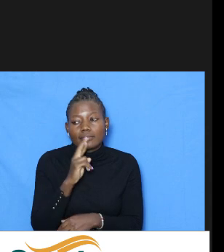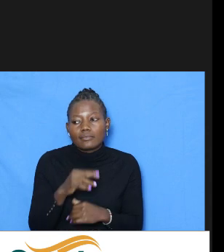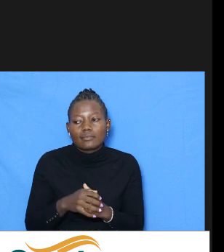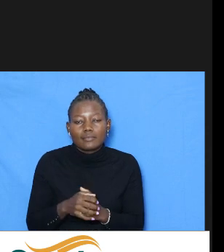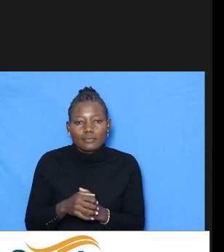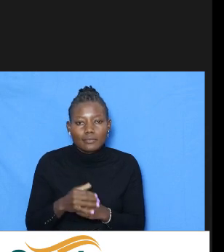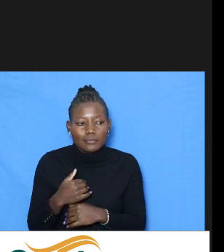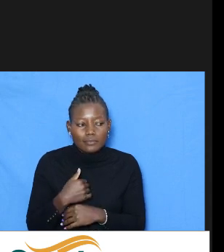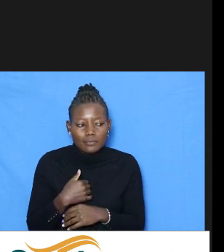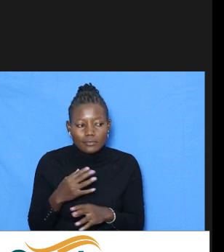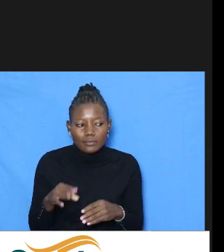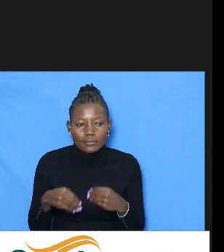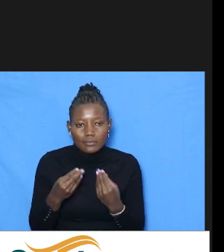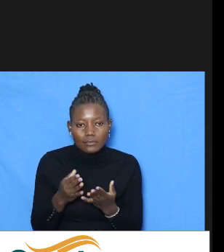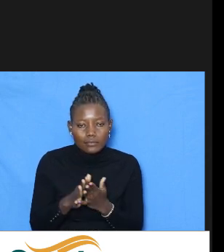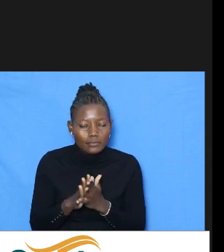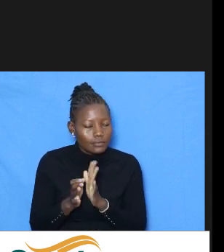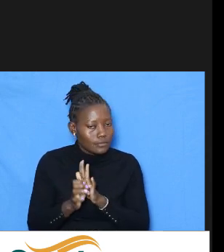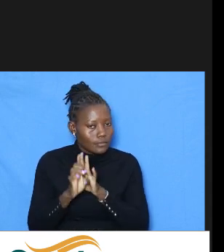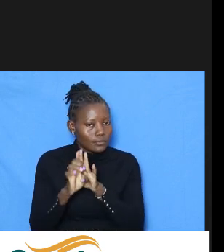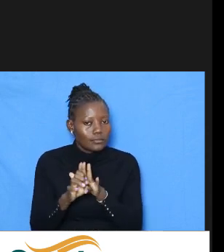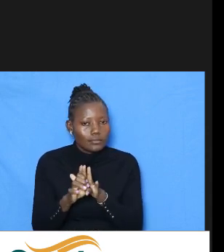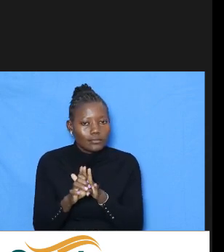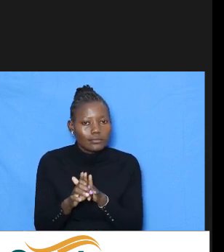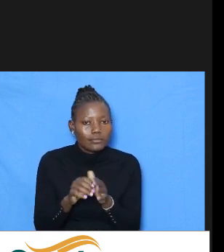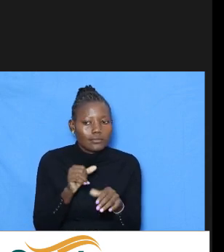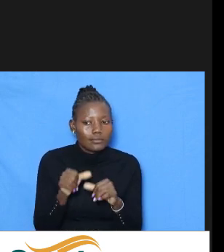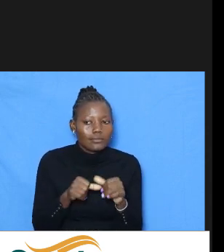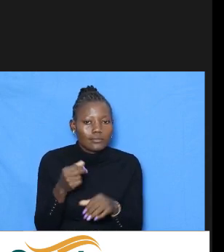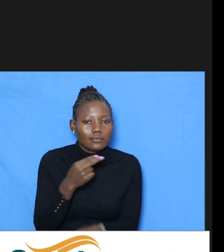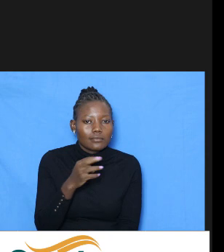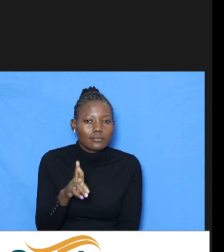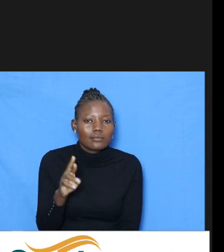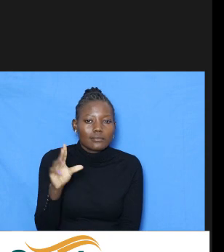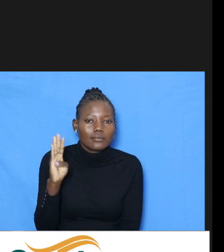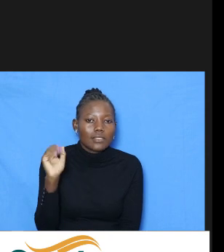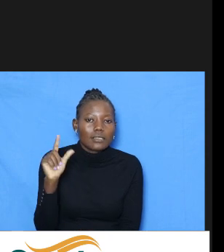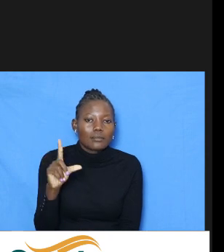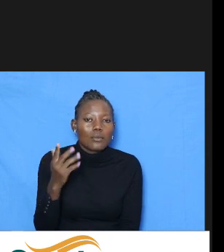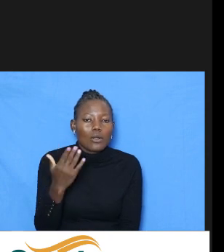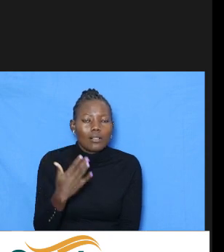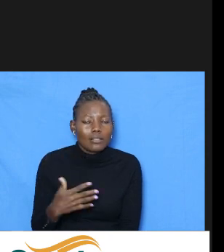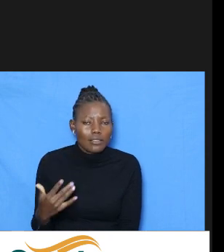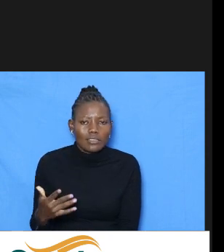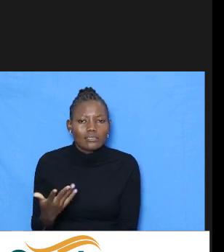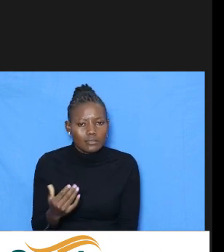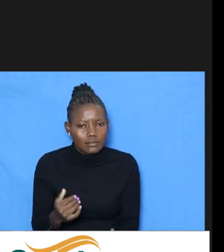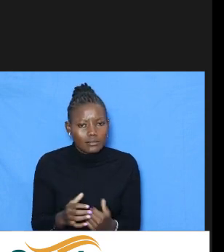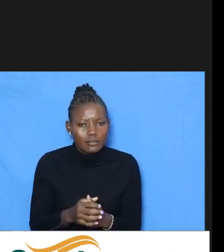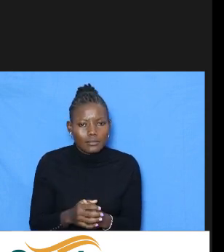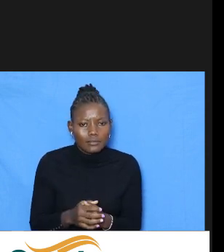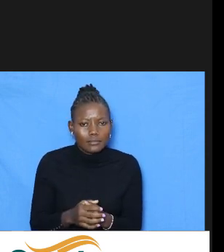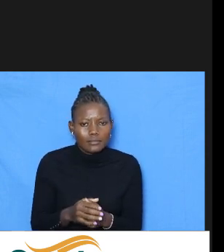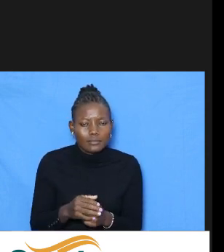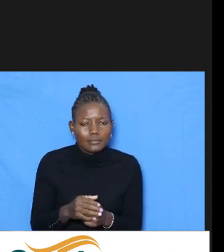I was just giving marijuana as an example. So with herbal supplements, these usually fall